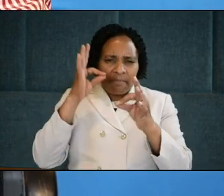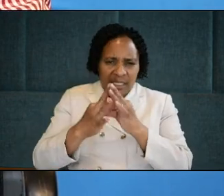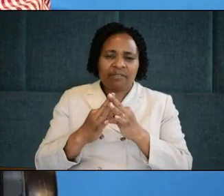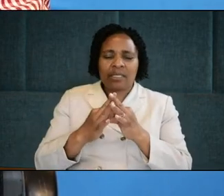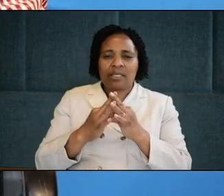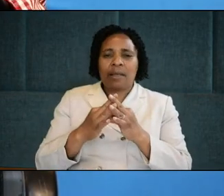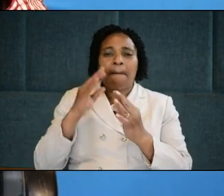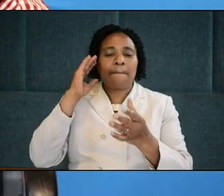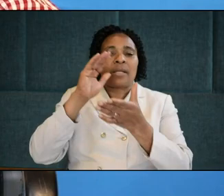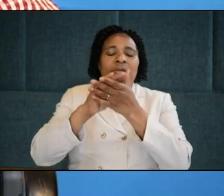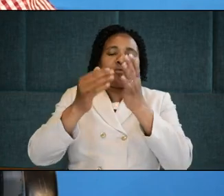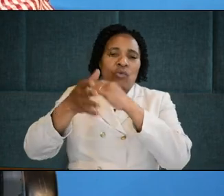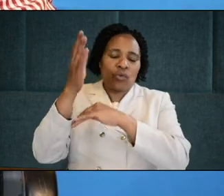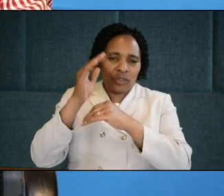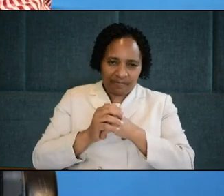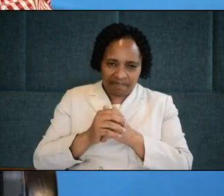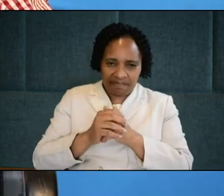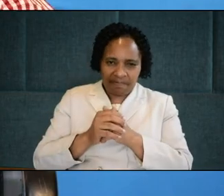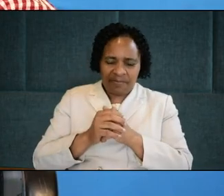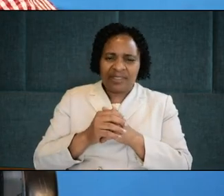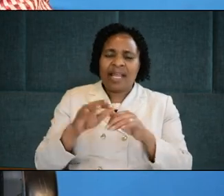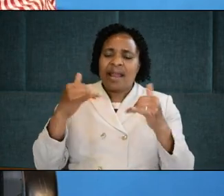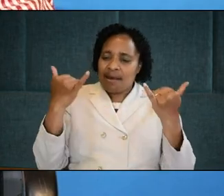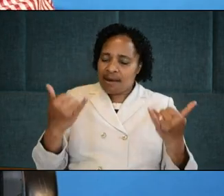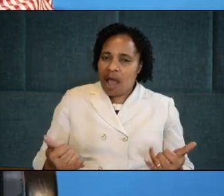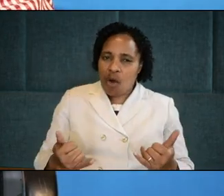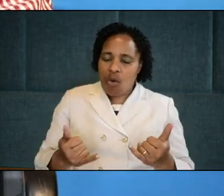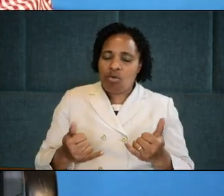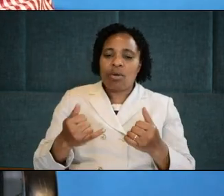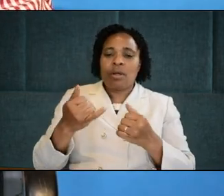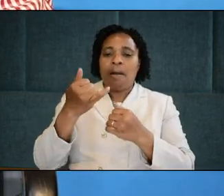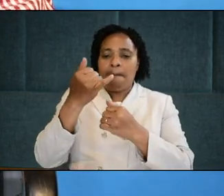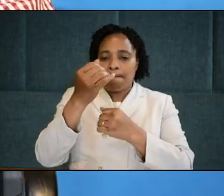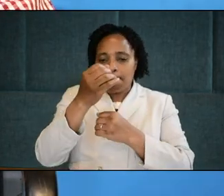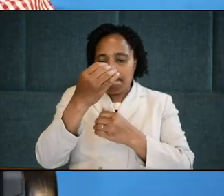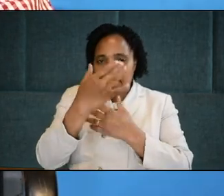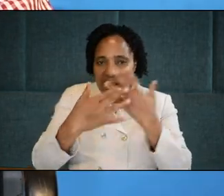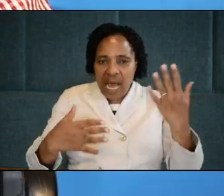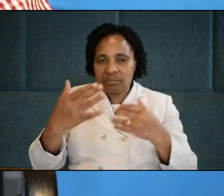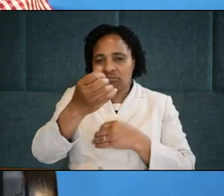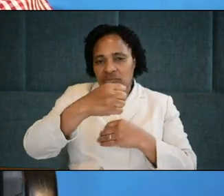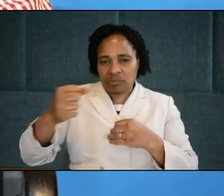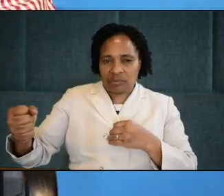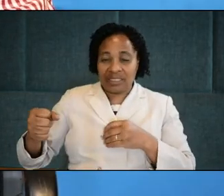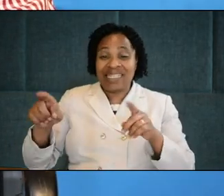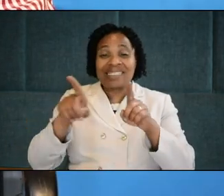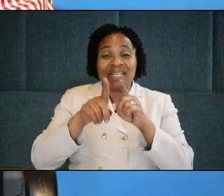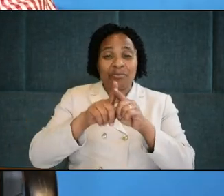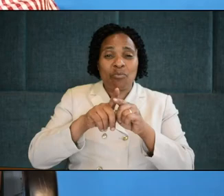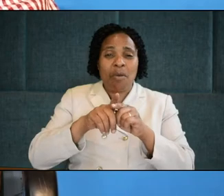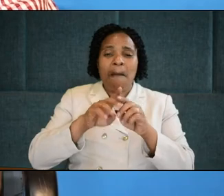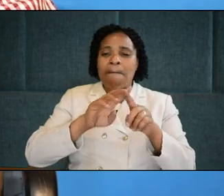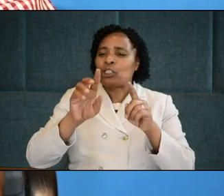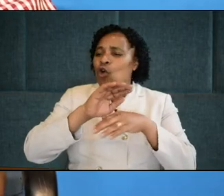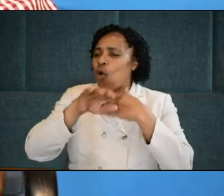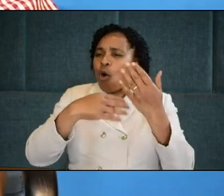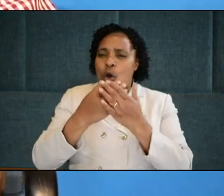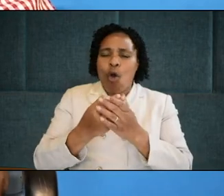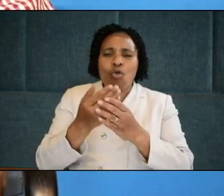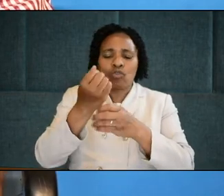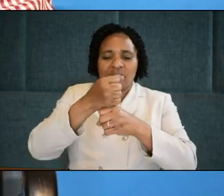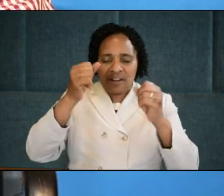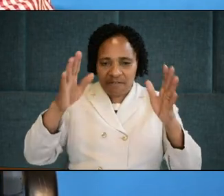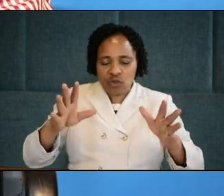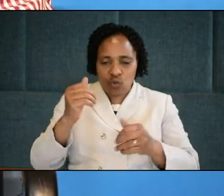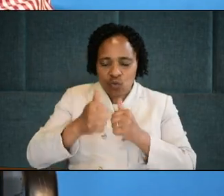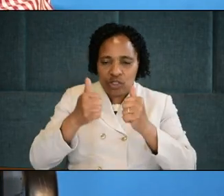God. So the scarlet cord, the blood on the doorposts, same color, but they're all representative of the salvation that